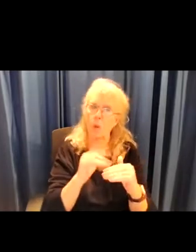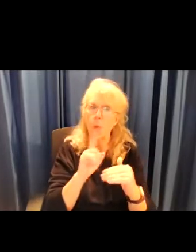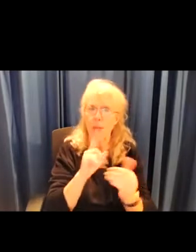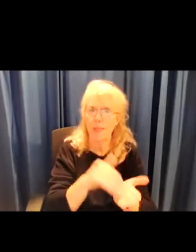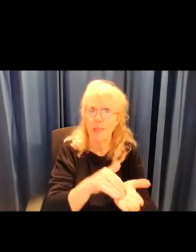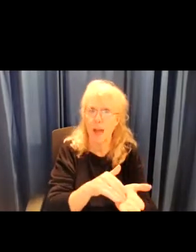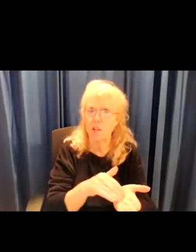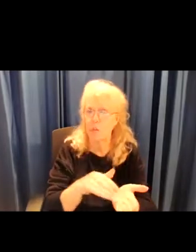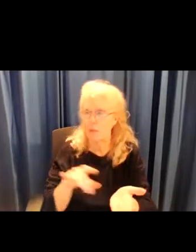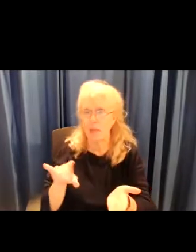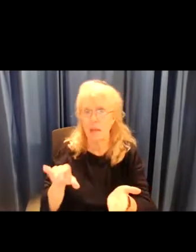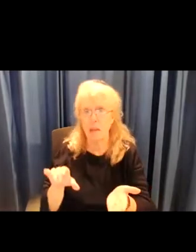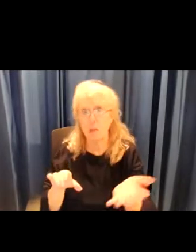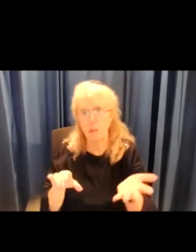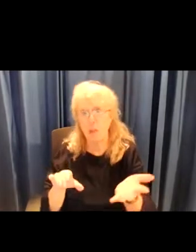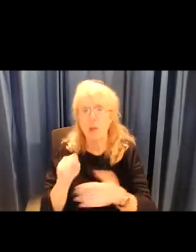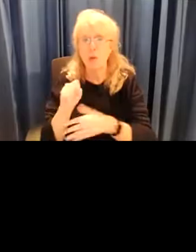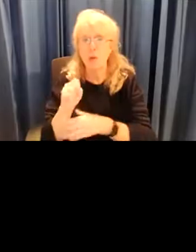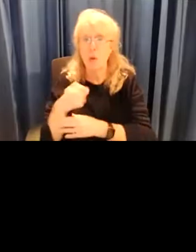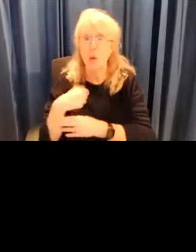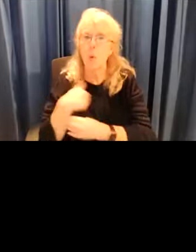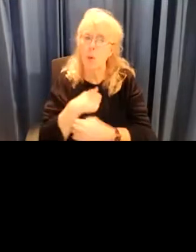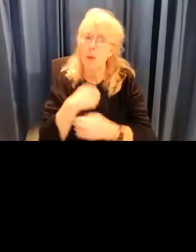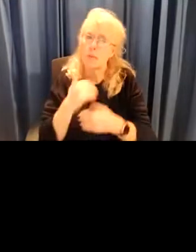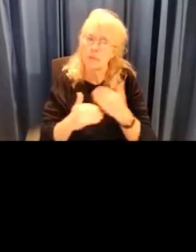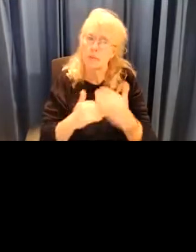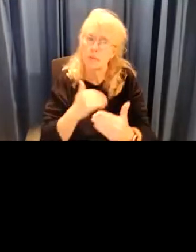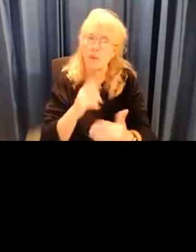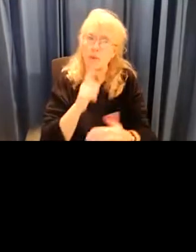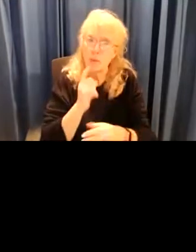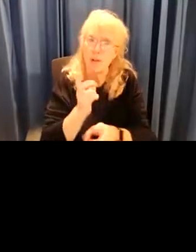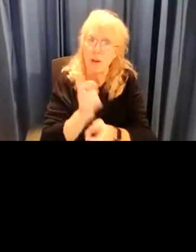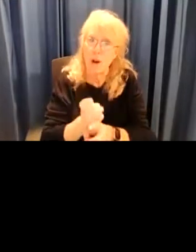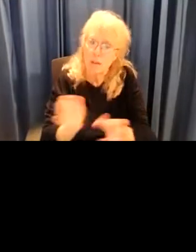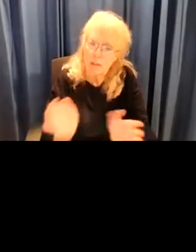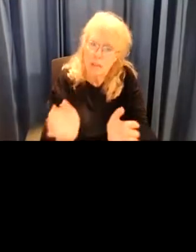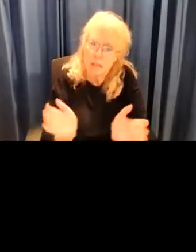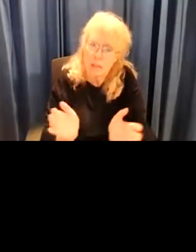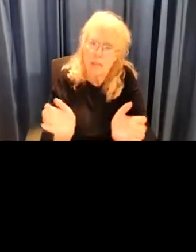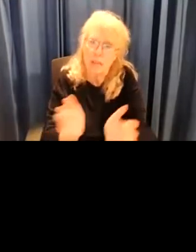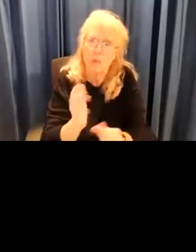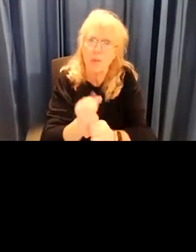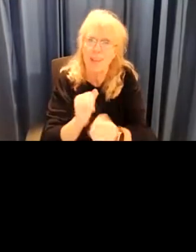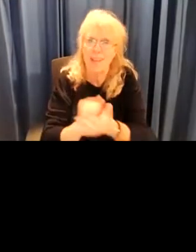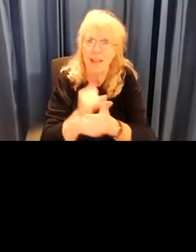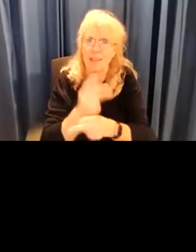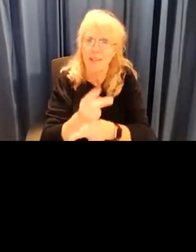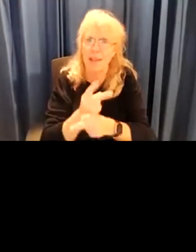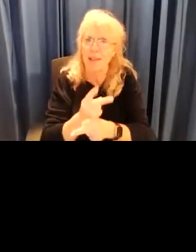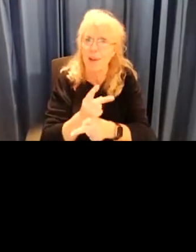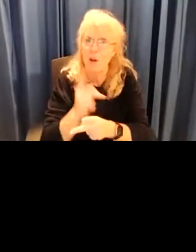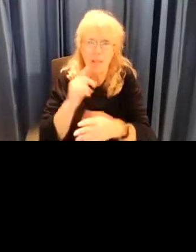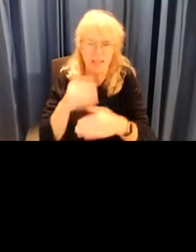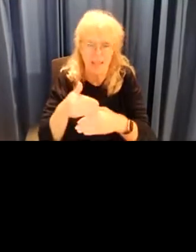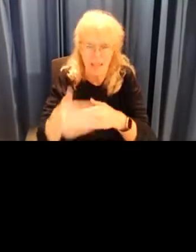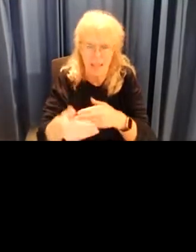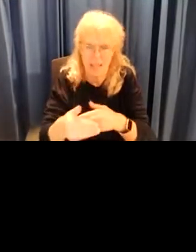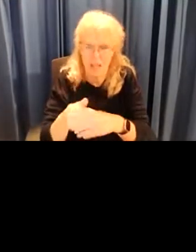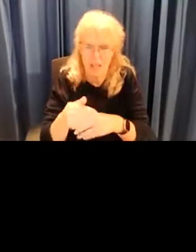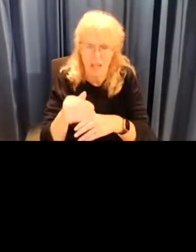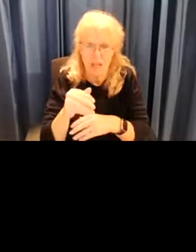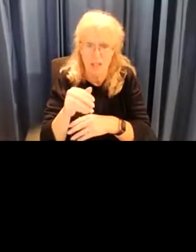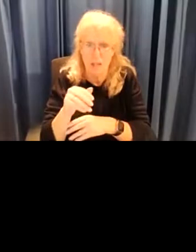And so we're pushing really hard to try and get those taken care of in the next